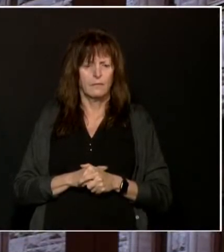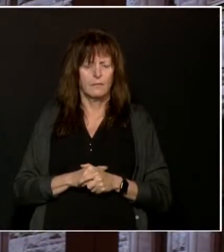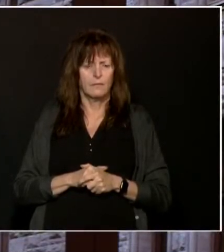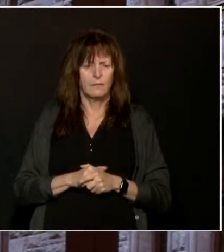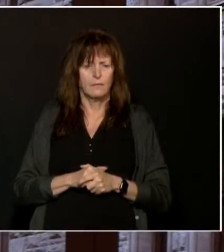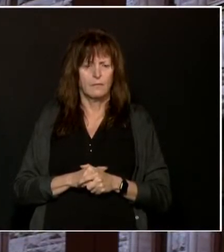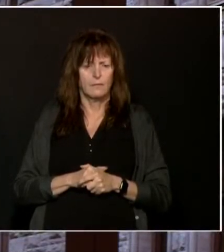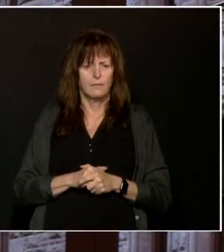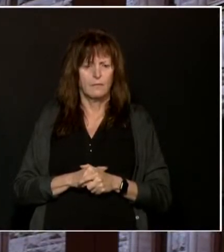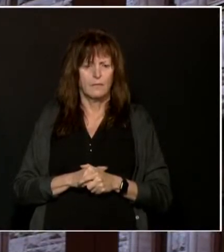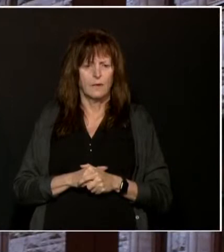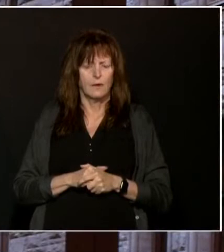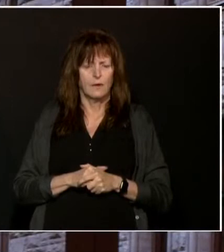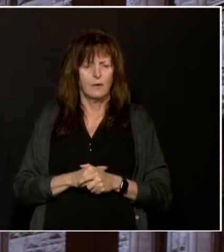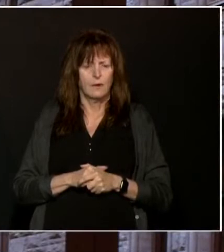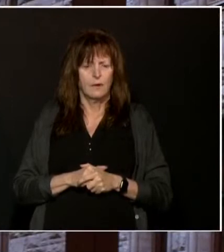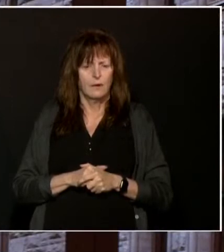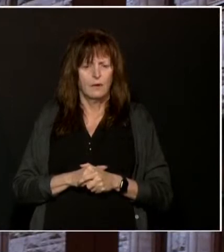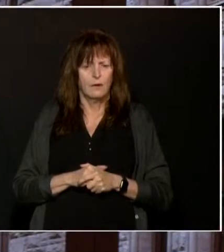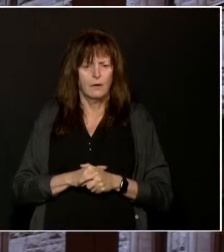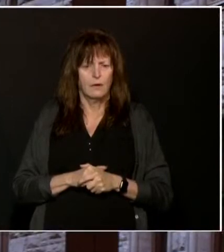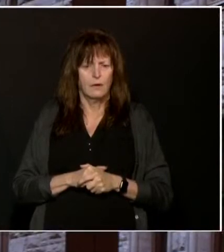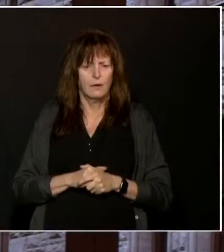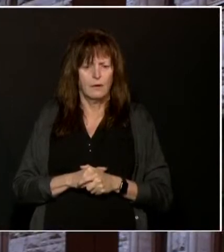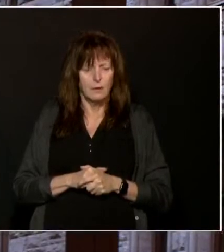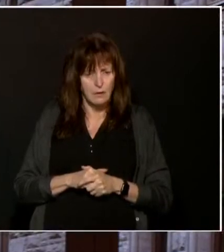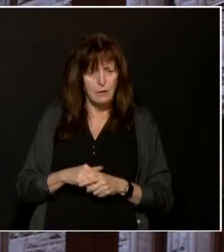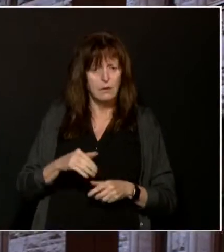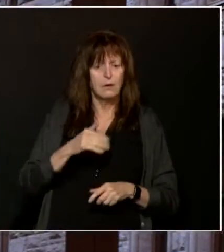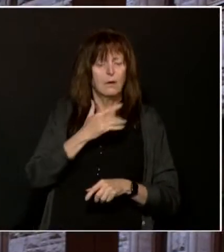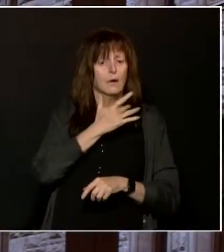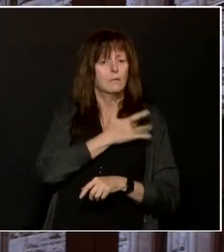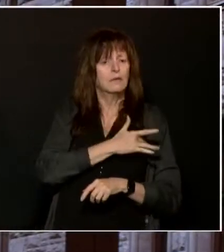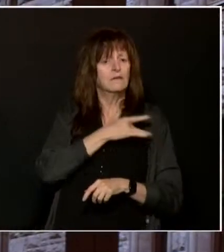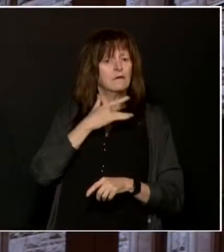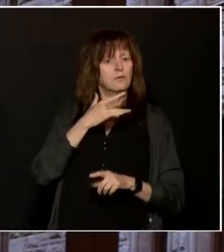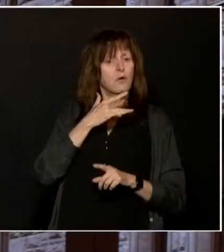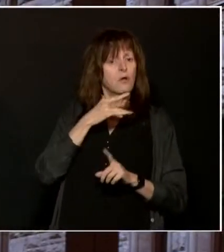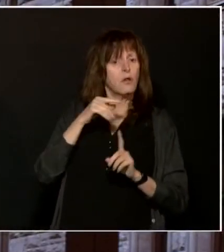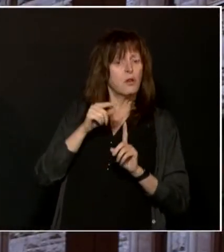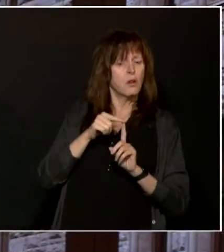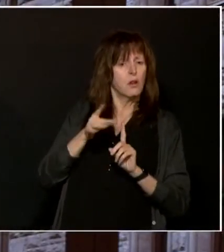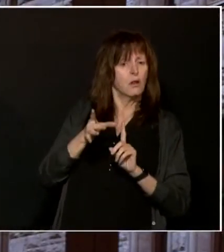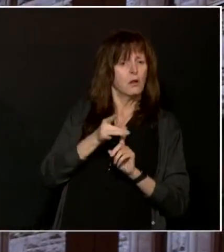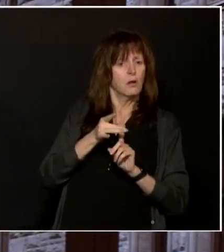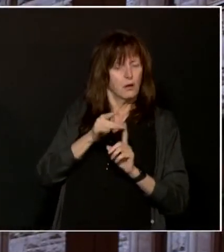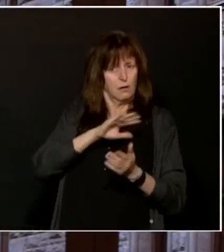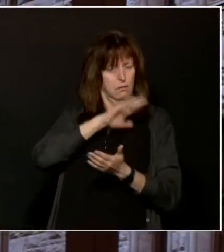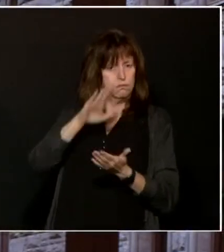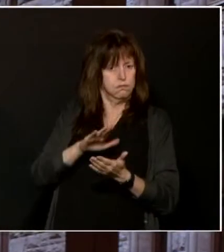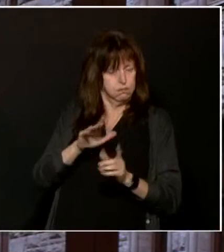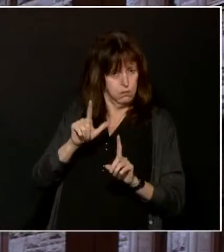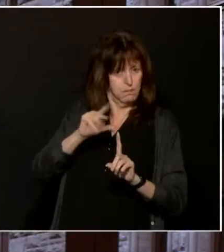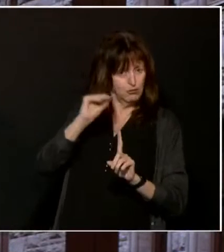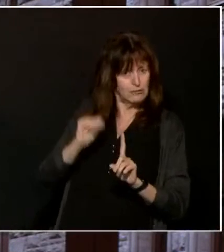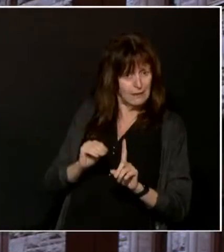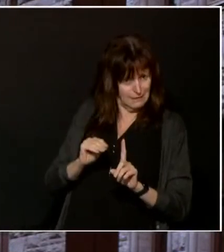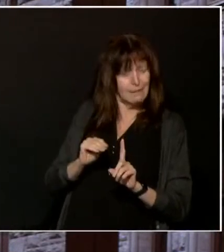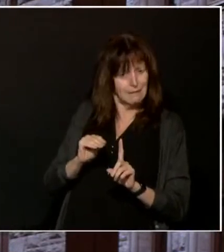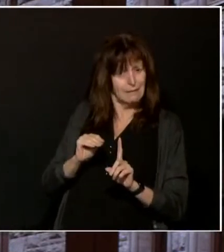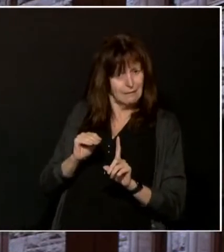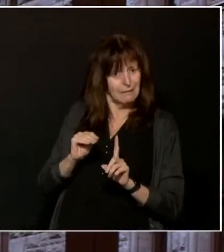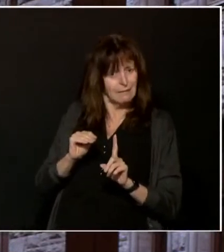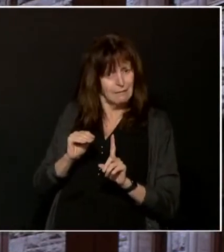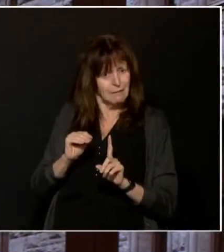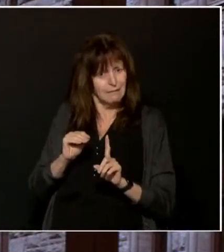The provincial case rate has decreased by 23% in the last week, and full data to 85.3 cases